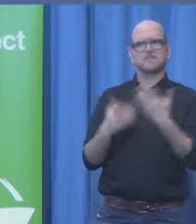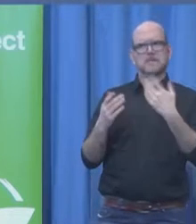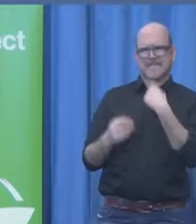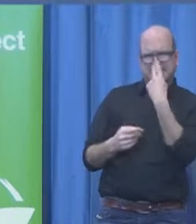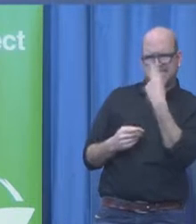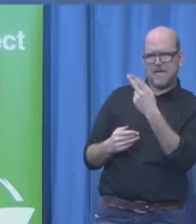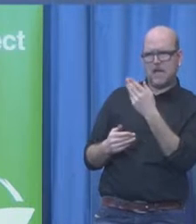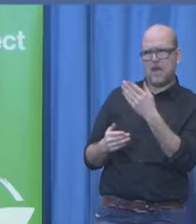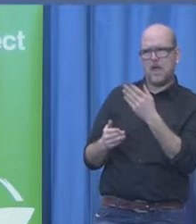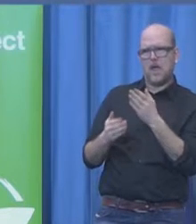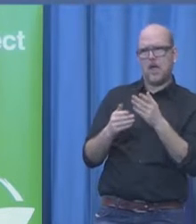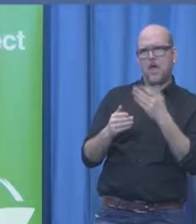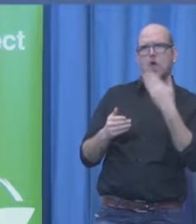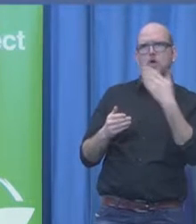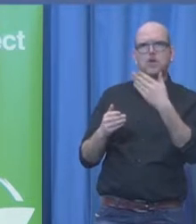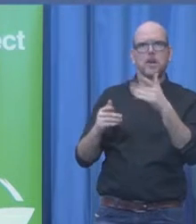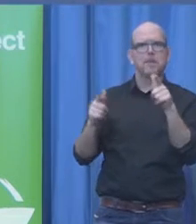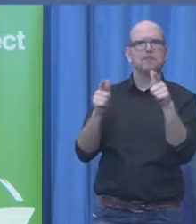The name is